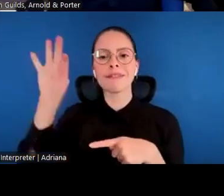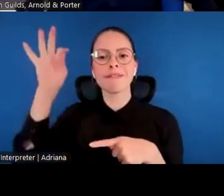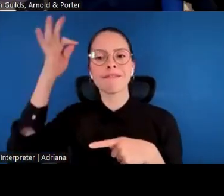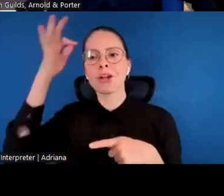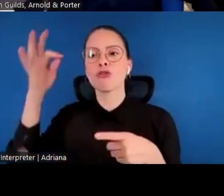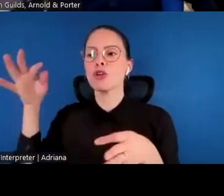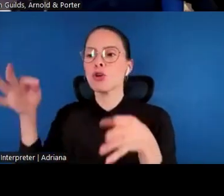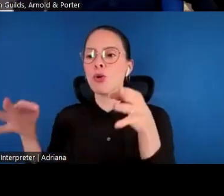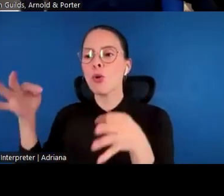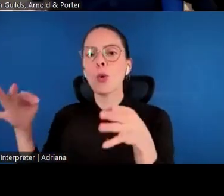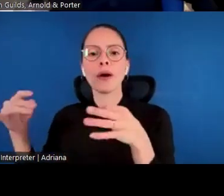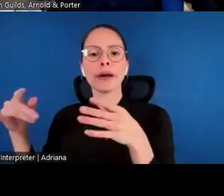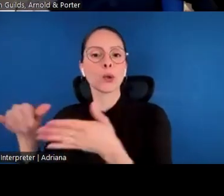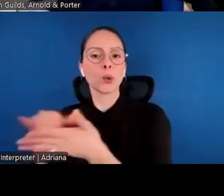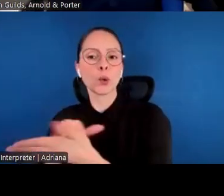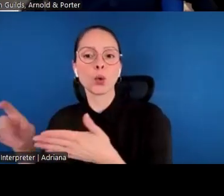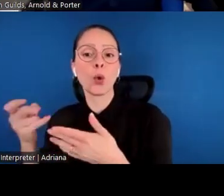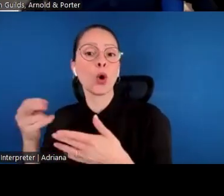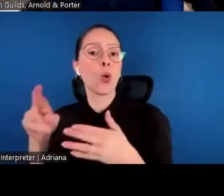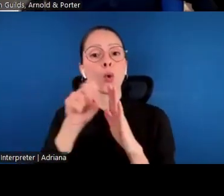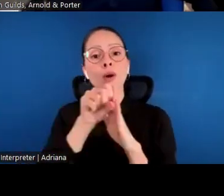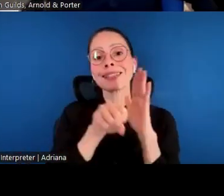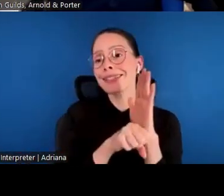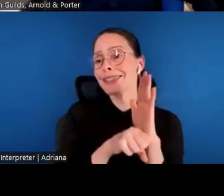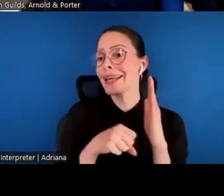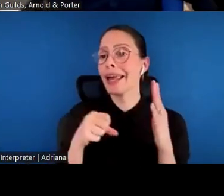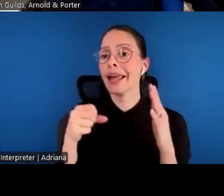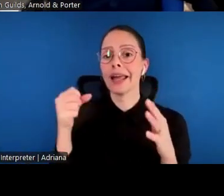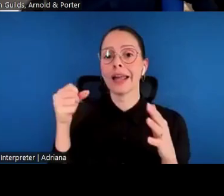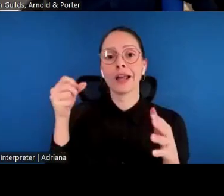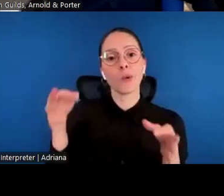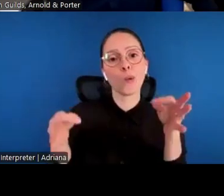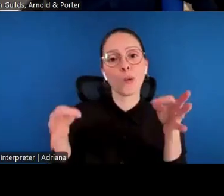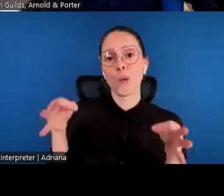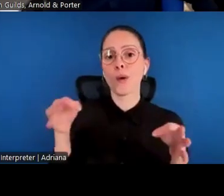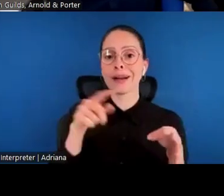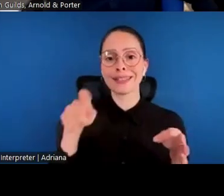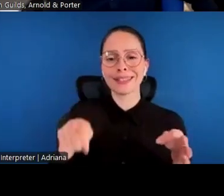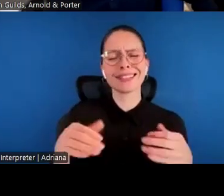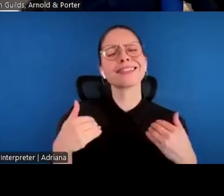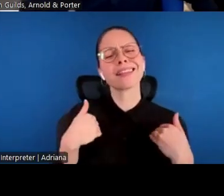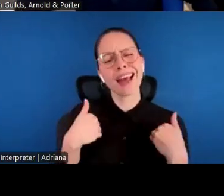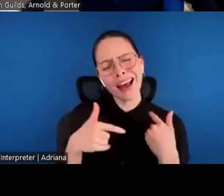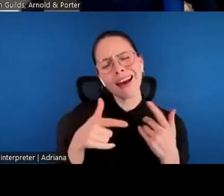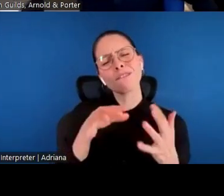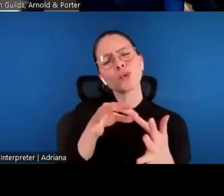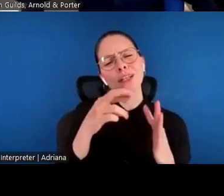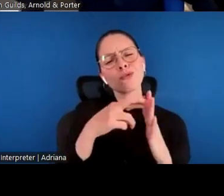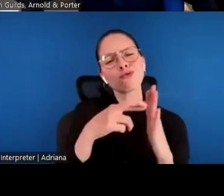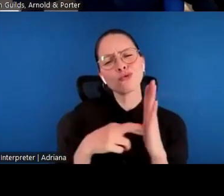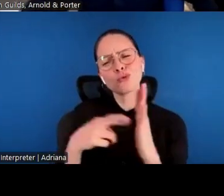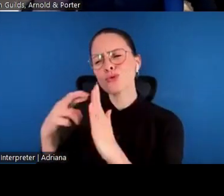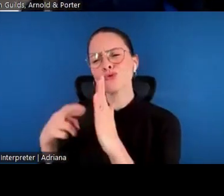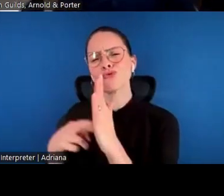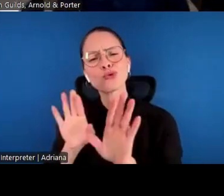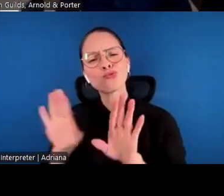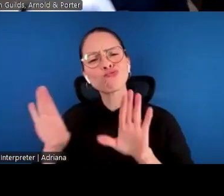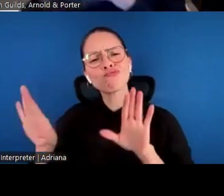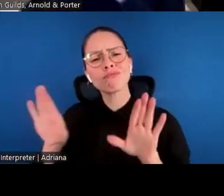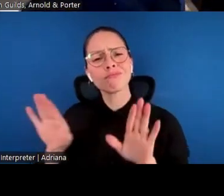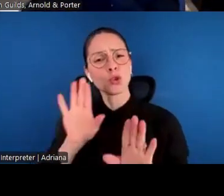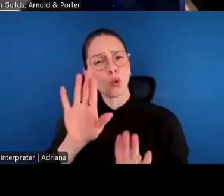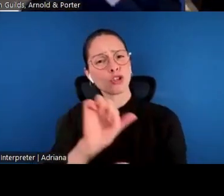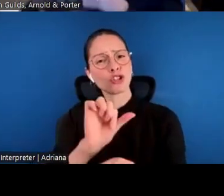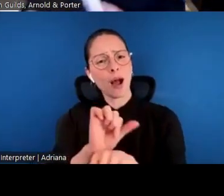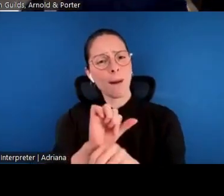of New York or a state court in Southern Texas. There are unique rules in those jurisdictions, and your job as a lawyer is to learn those. And